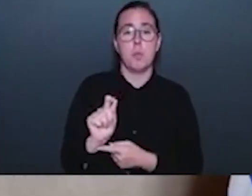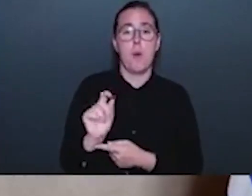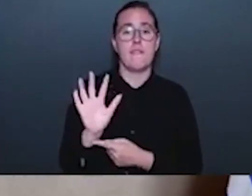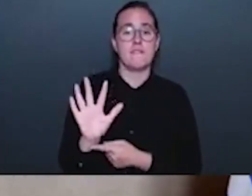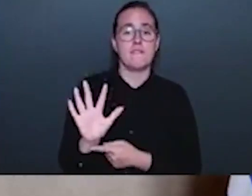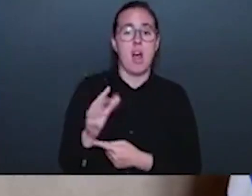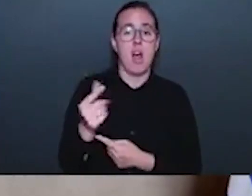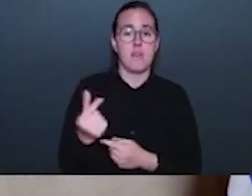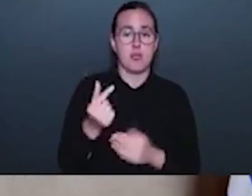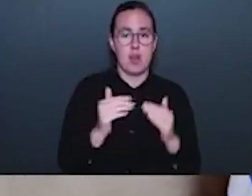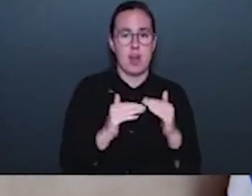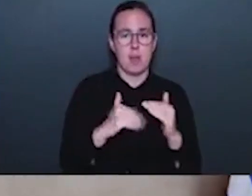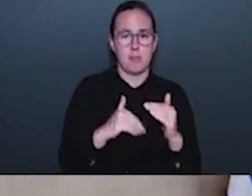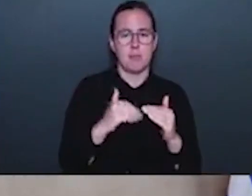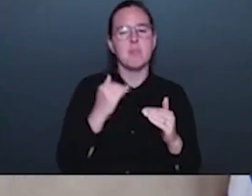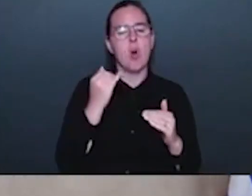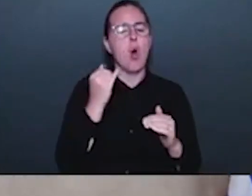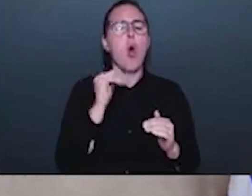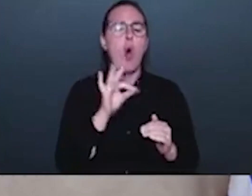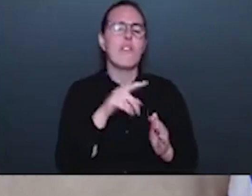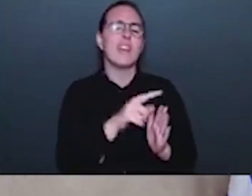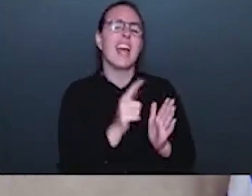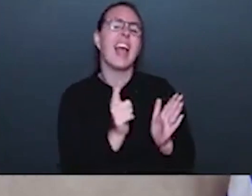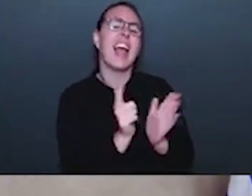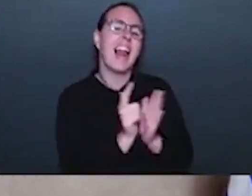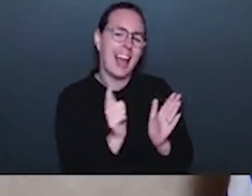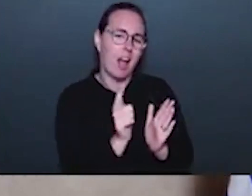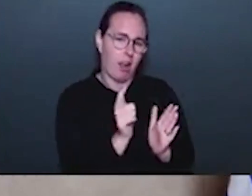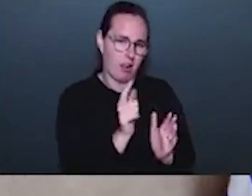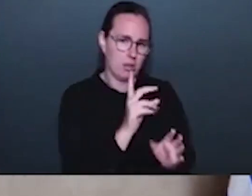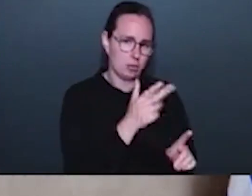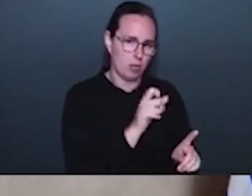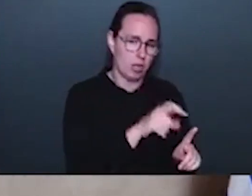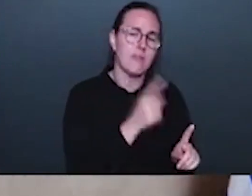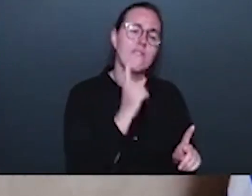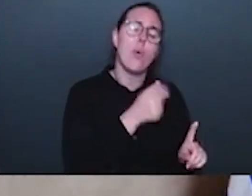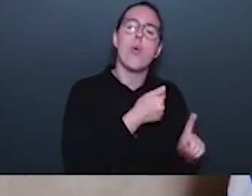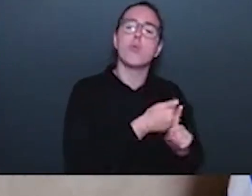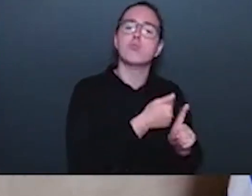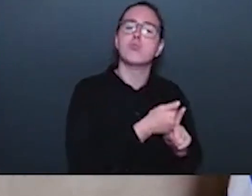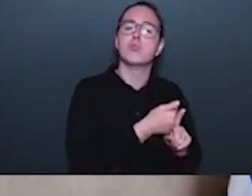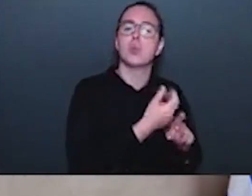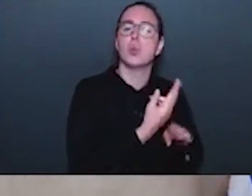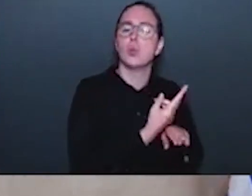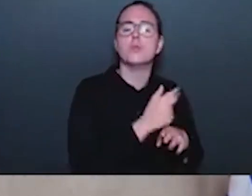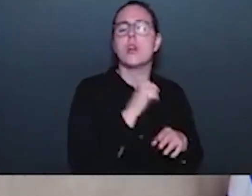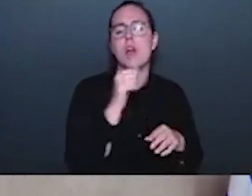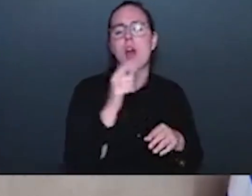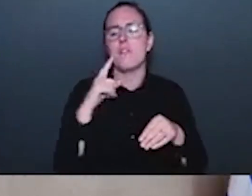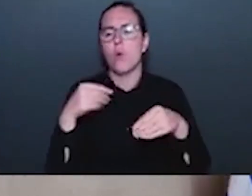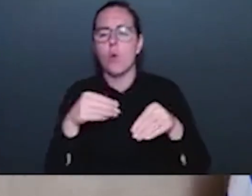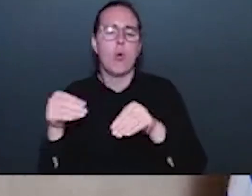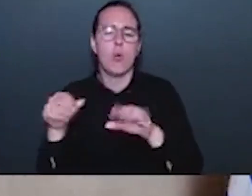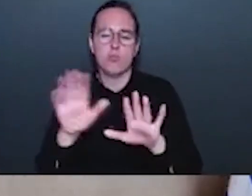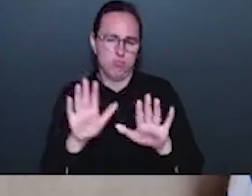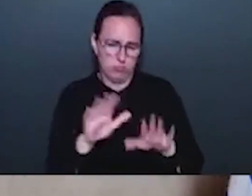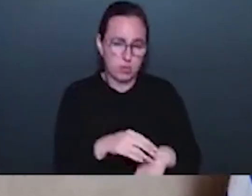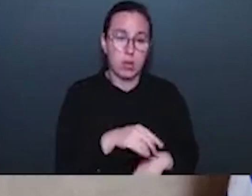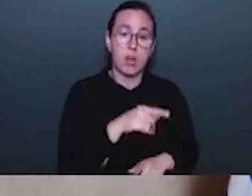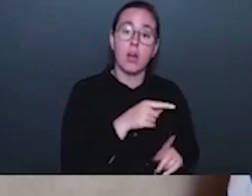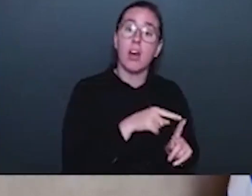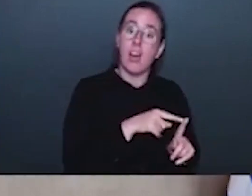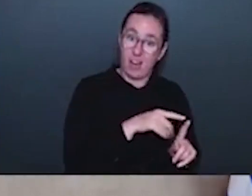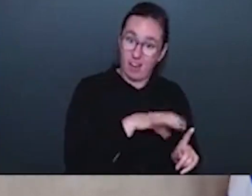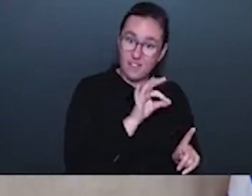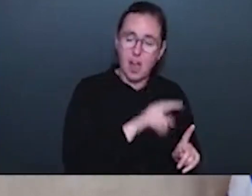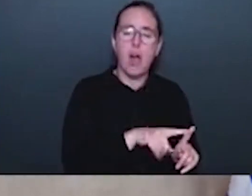is about is taking it out of the system where people have to have interactions with the police, and that's important. And